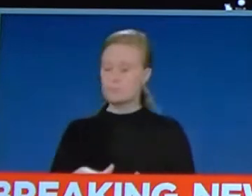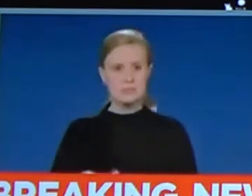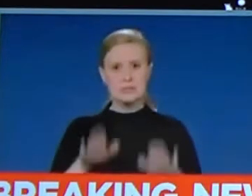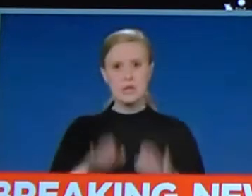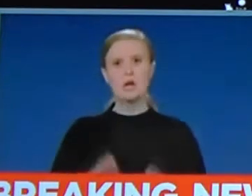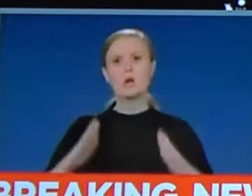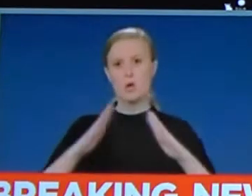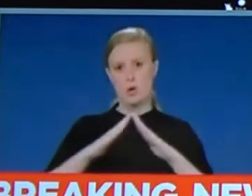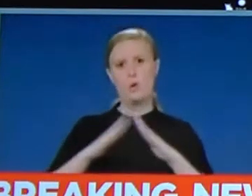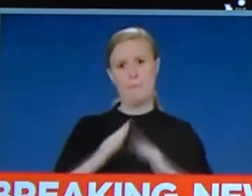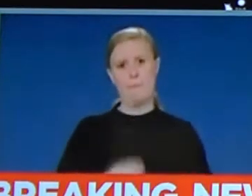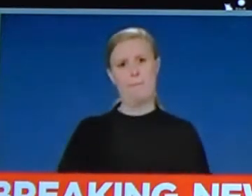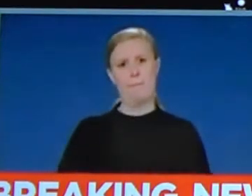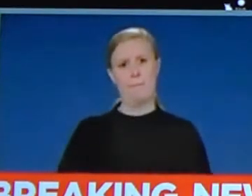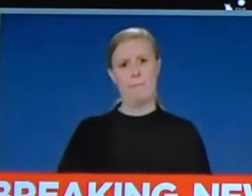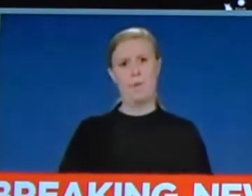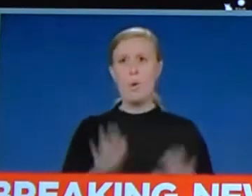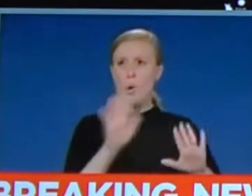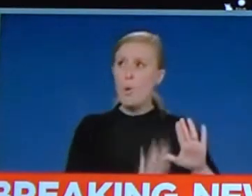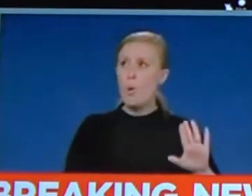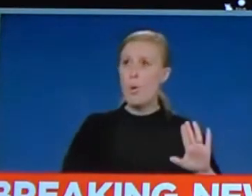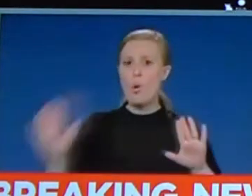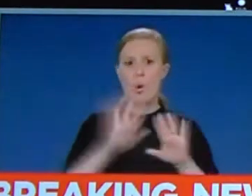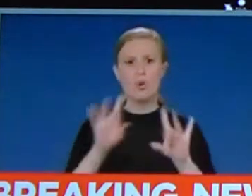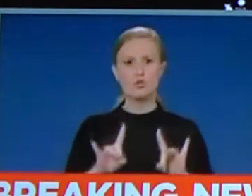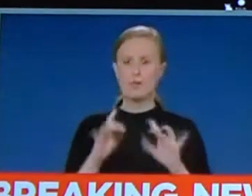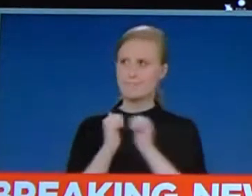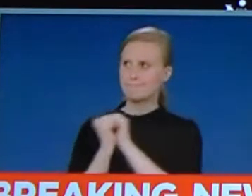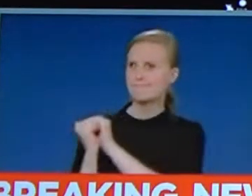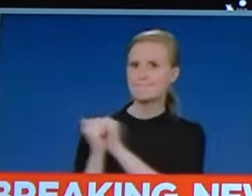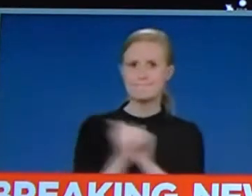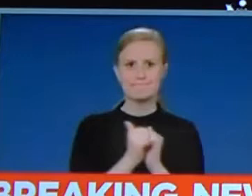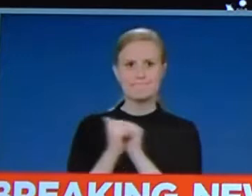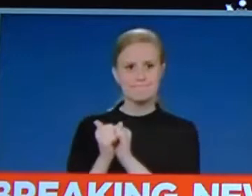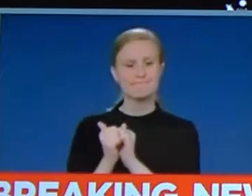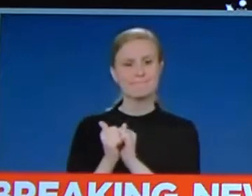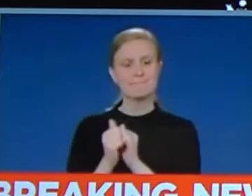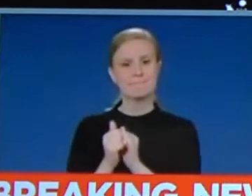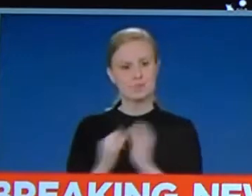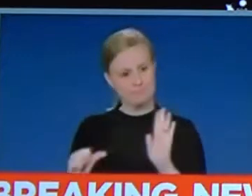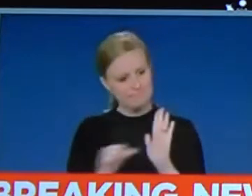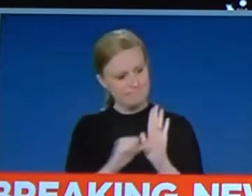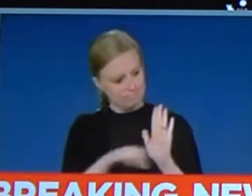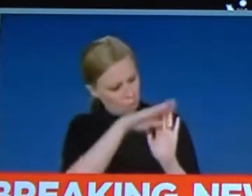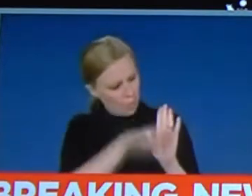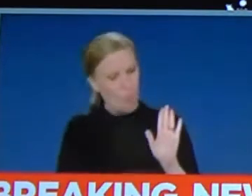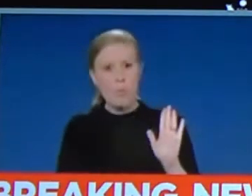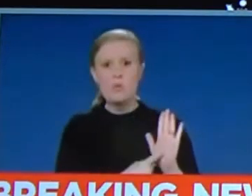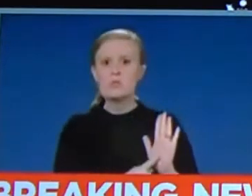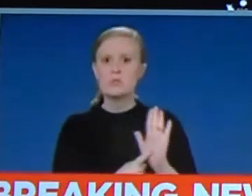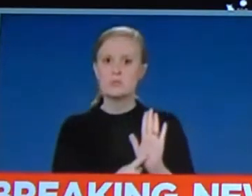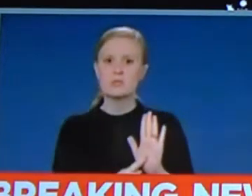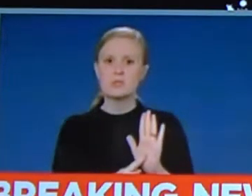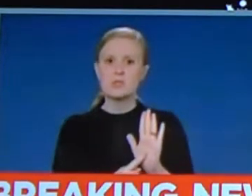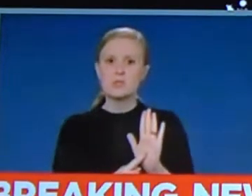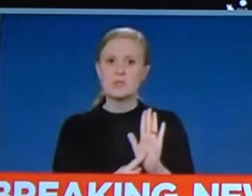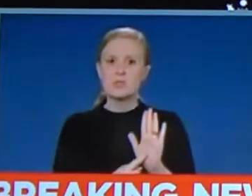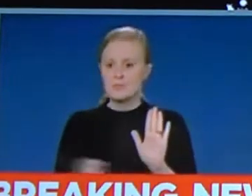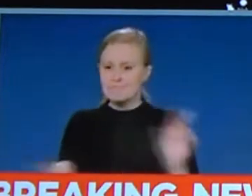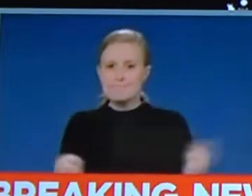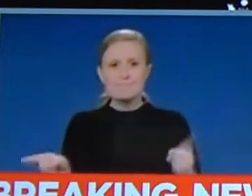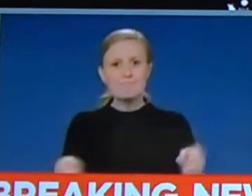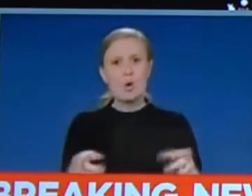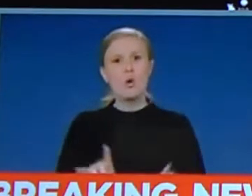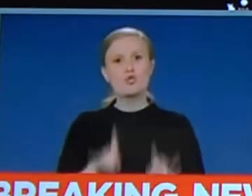necessary to ensure that those social distancing and other restrictions are effectively implemented in their states and territories according to